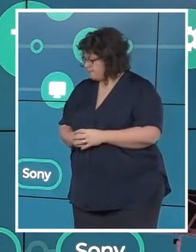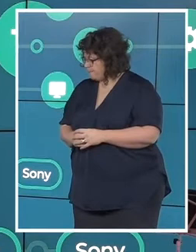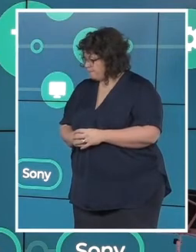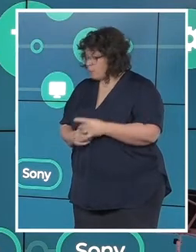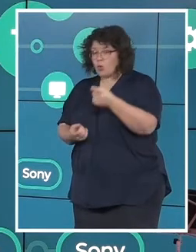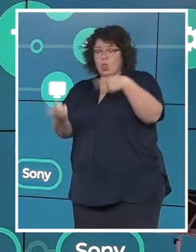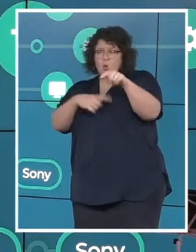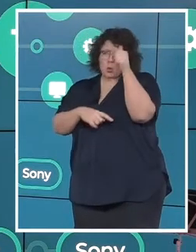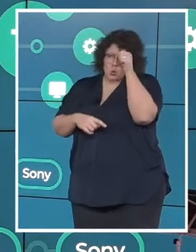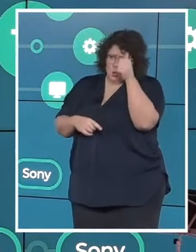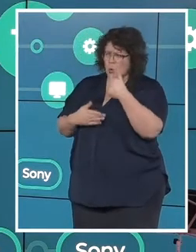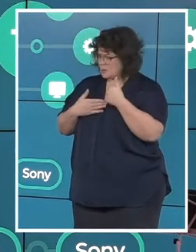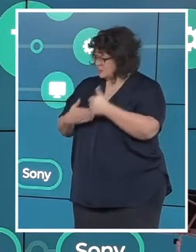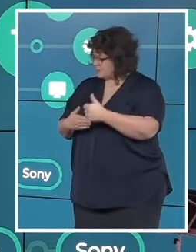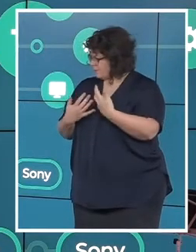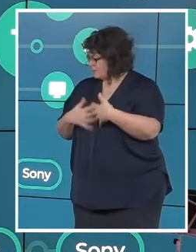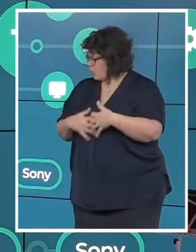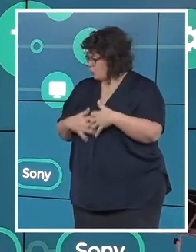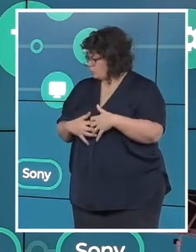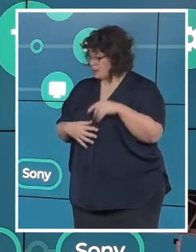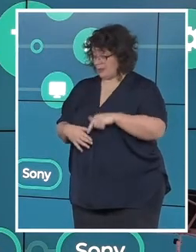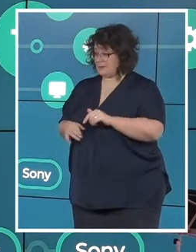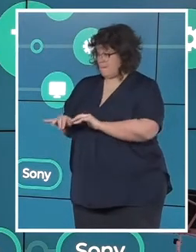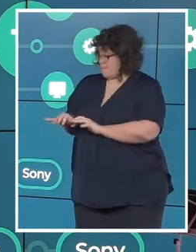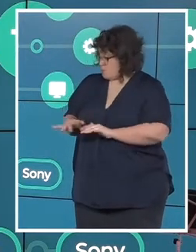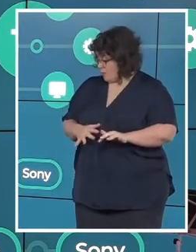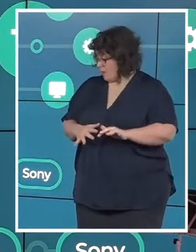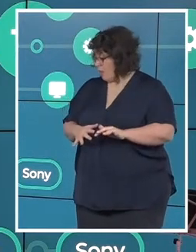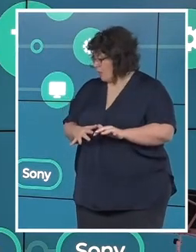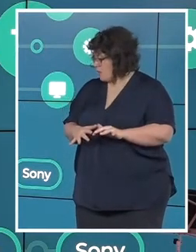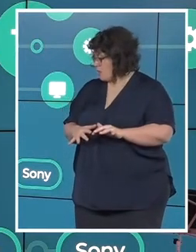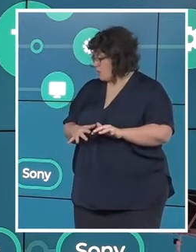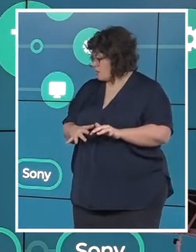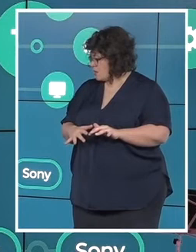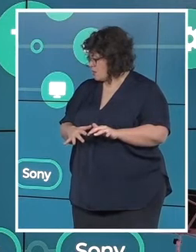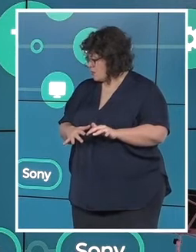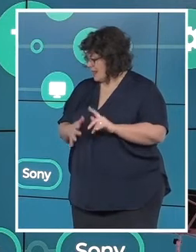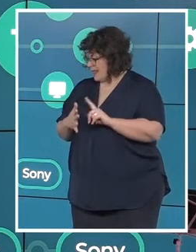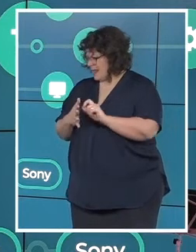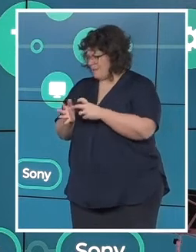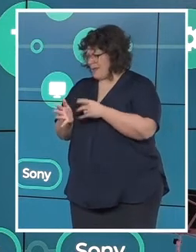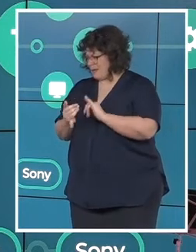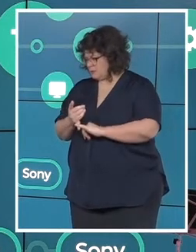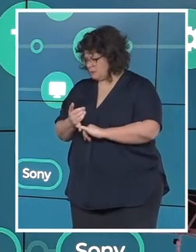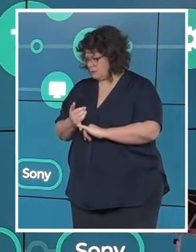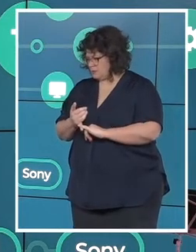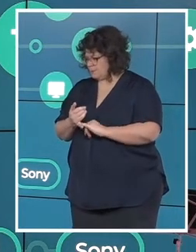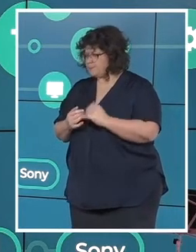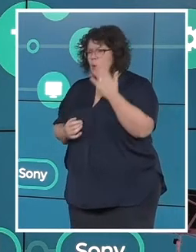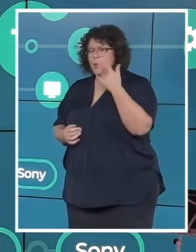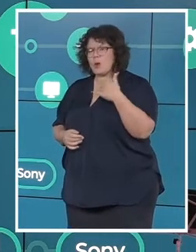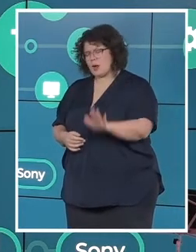was growing up, as a deaf-blind person in a sighted-hearing world, I faced numerous